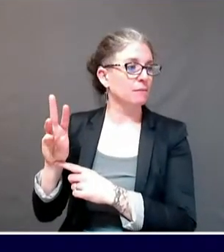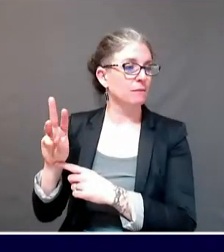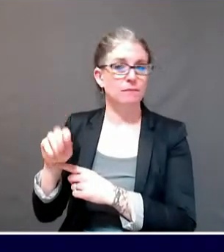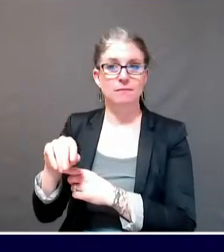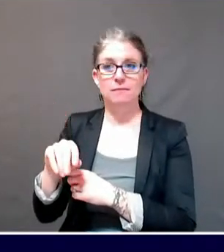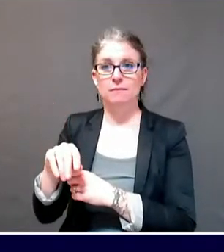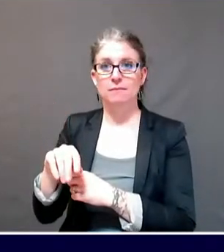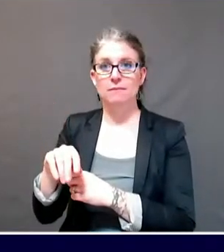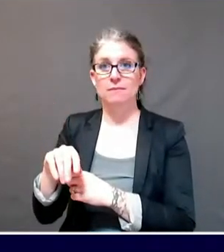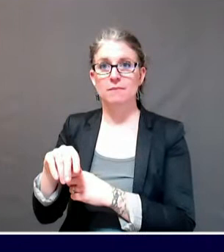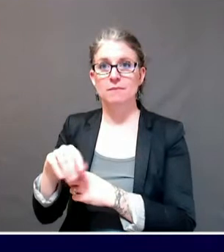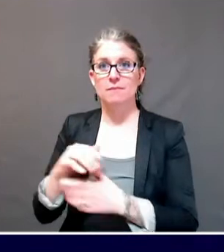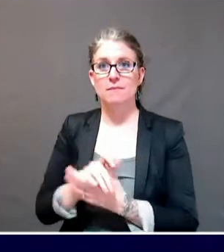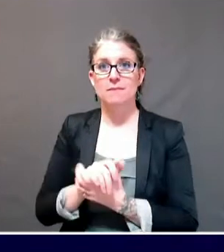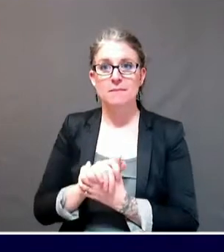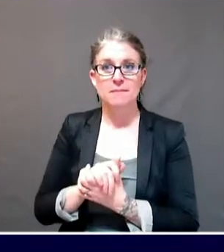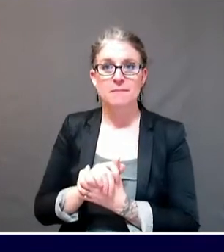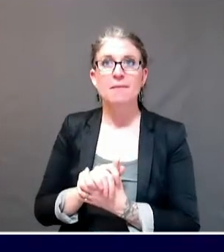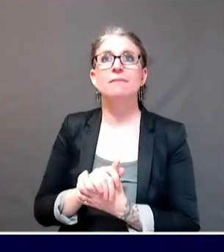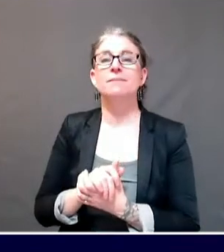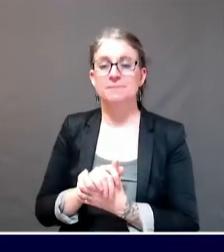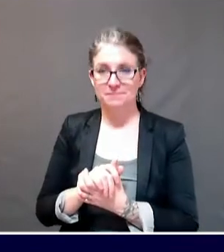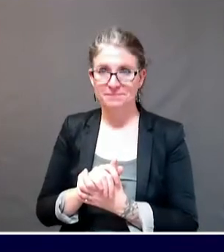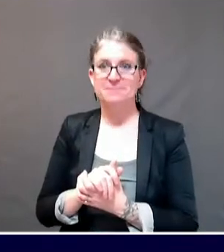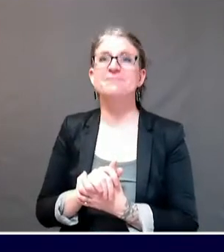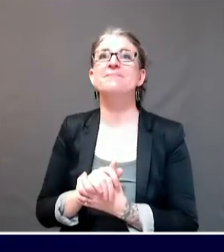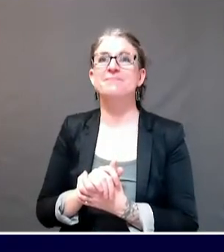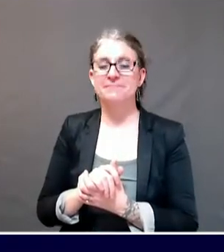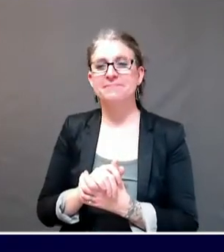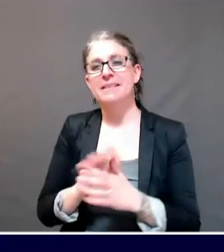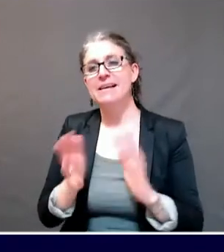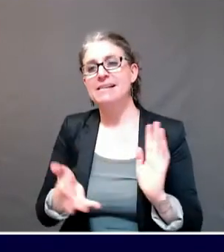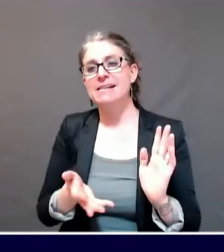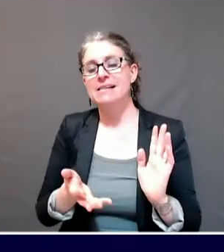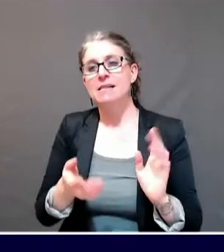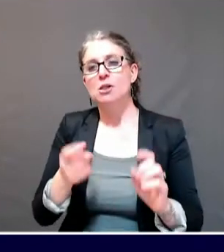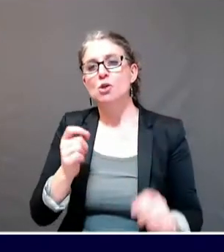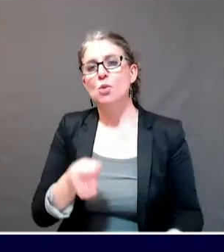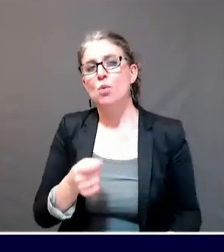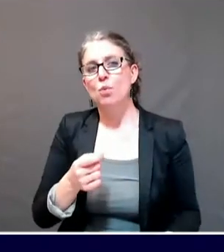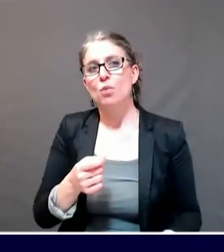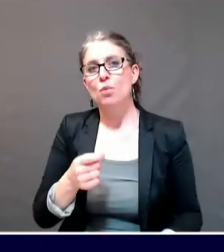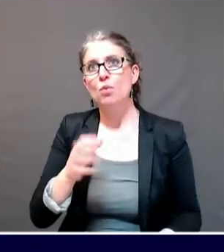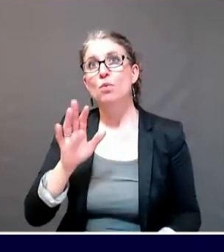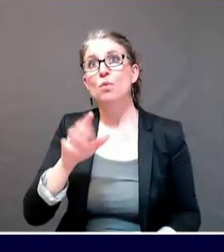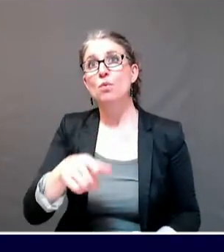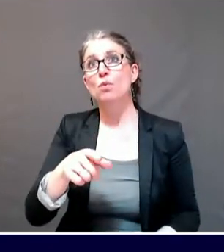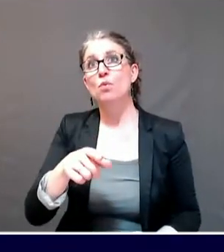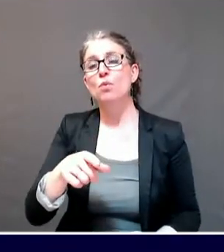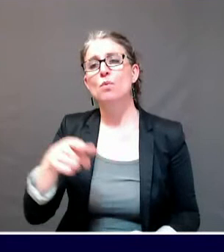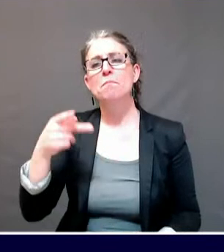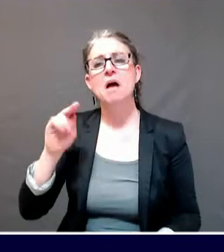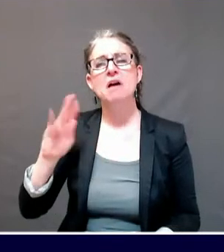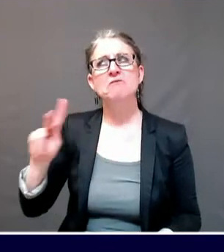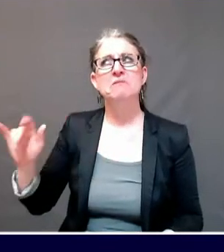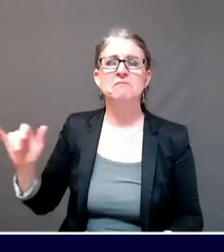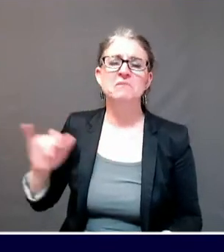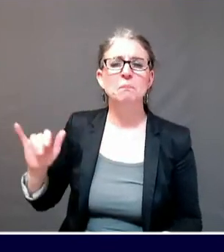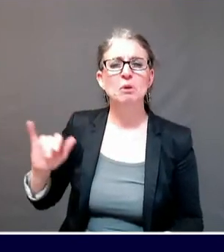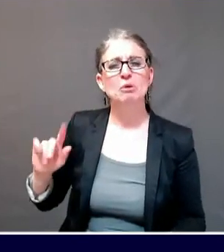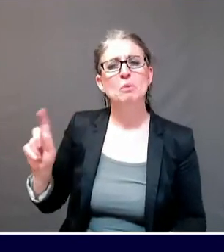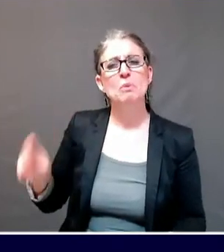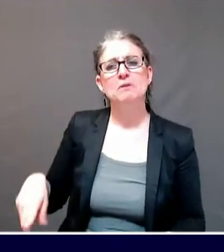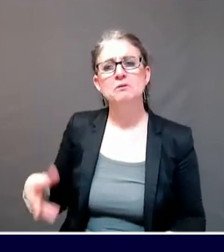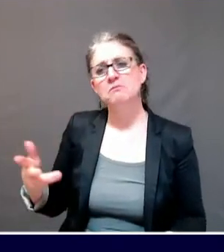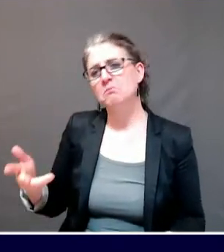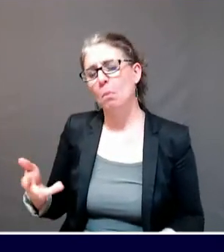All right, Dr. Shah, thank you. This kind of goes off of Patrick's question as well. So you mentioned 1,000